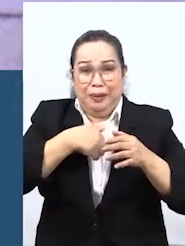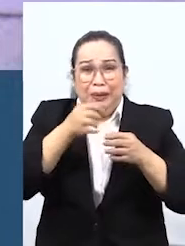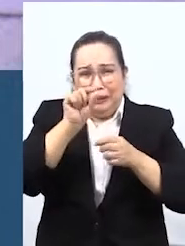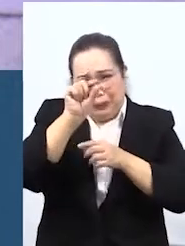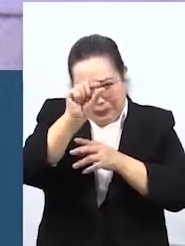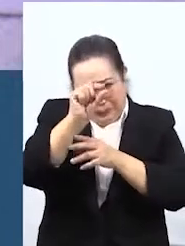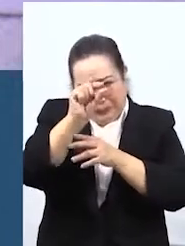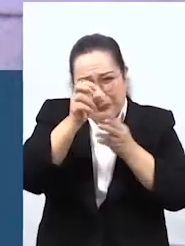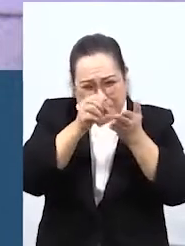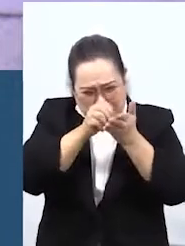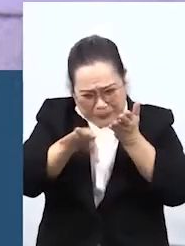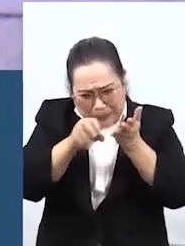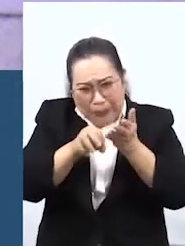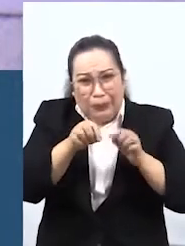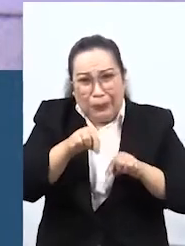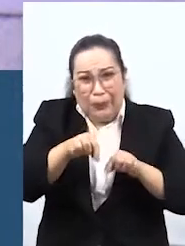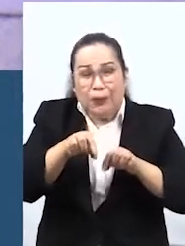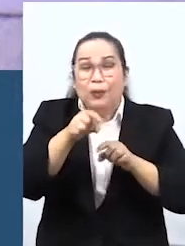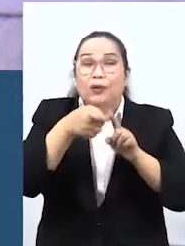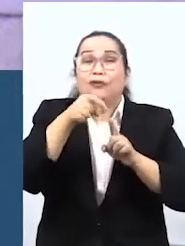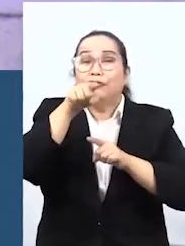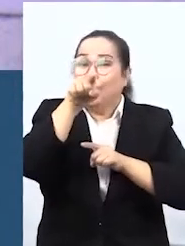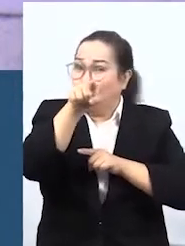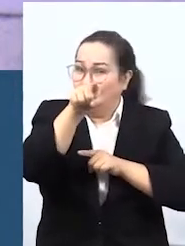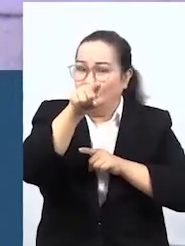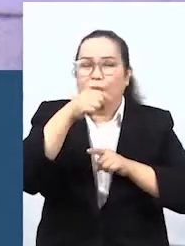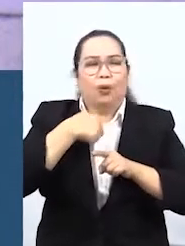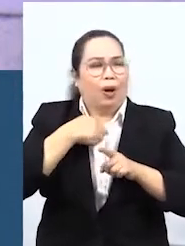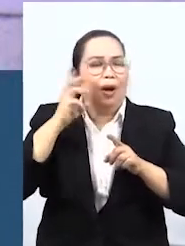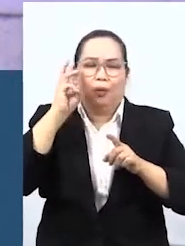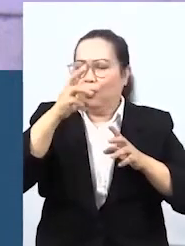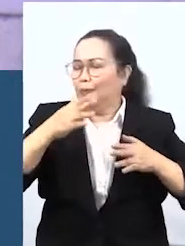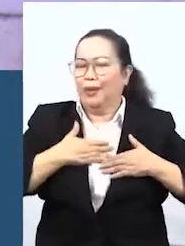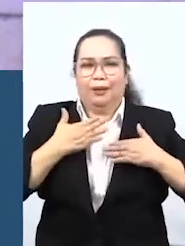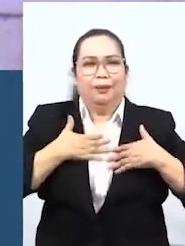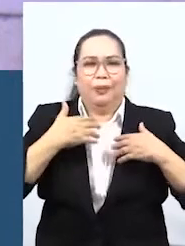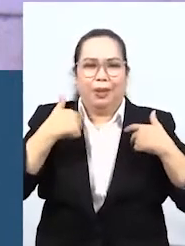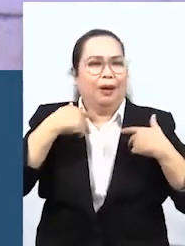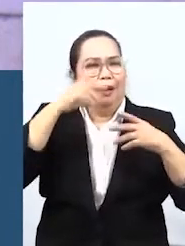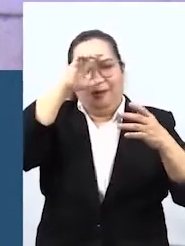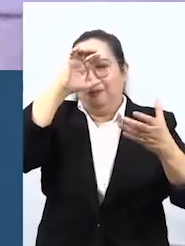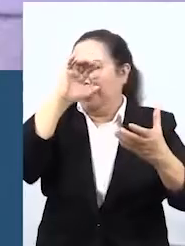mo basta SAO Lord masaya na